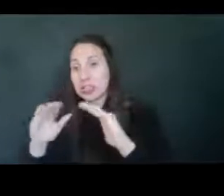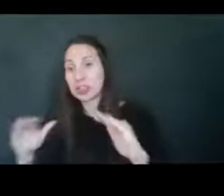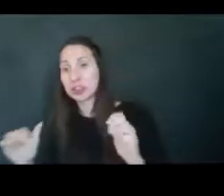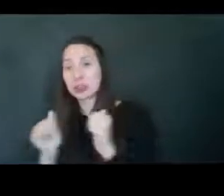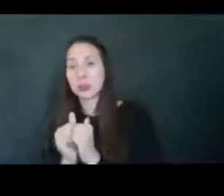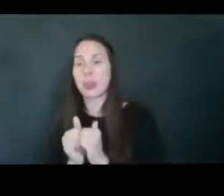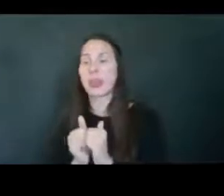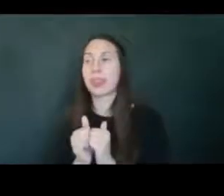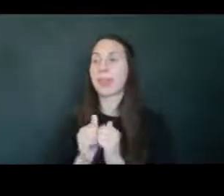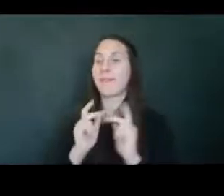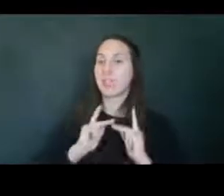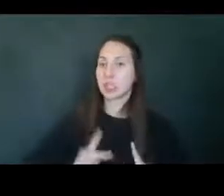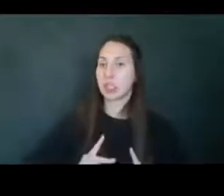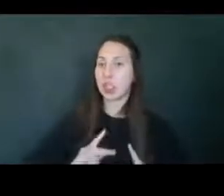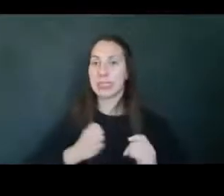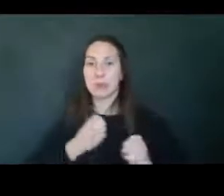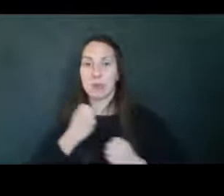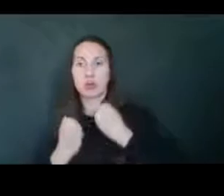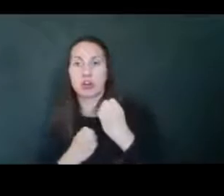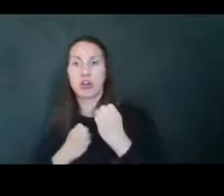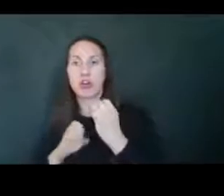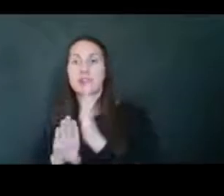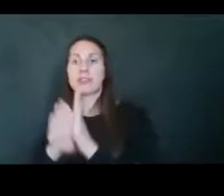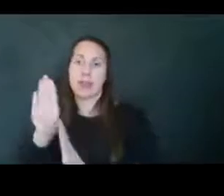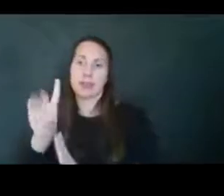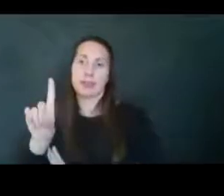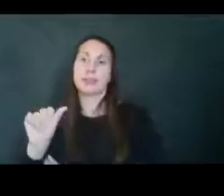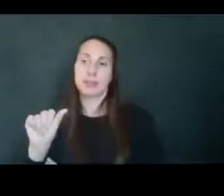emotional disabilities. Next slide, please.